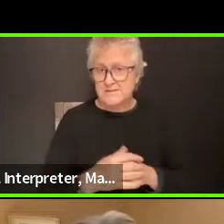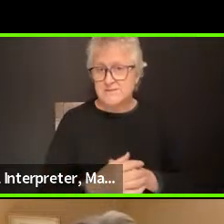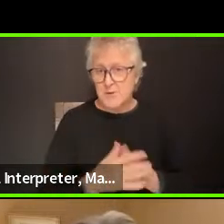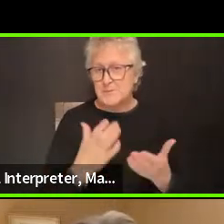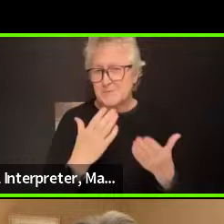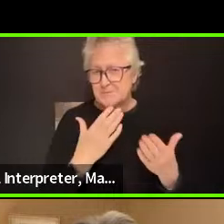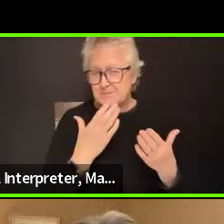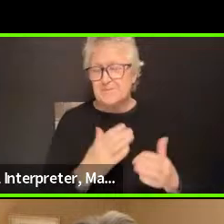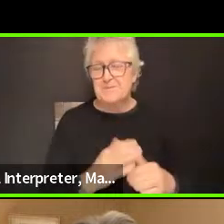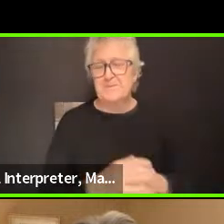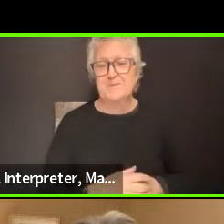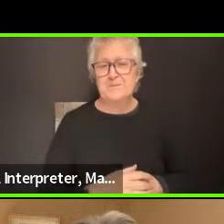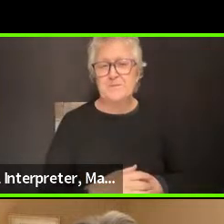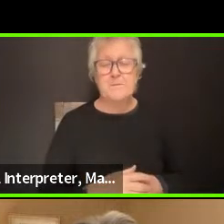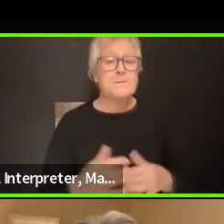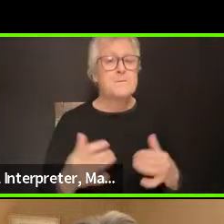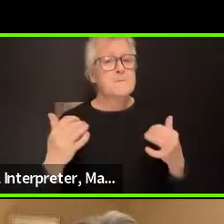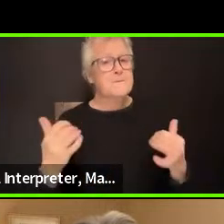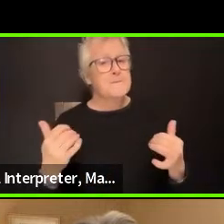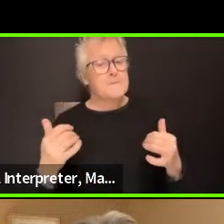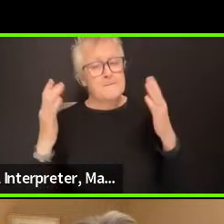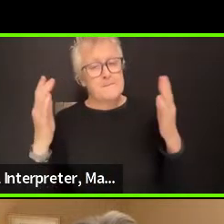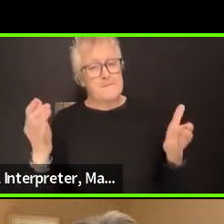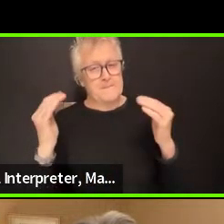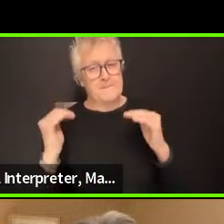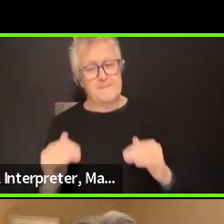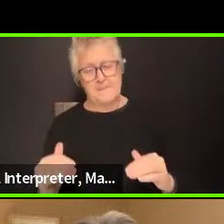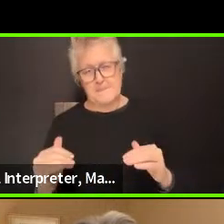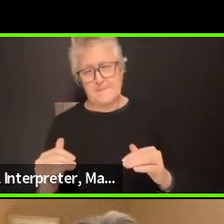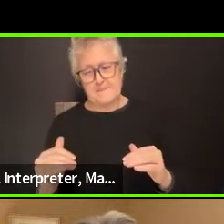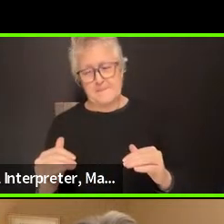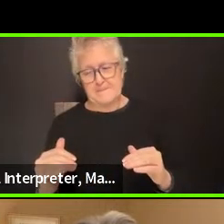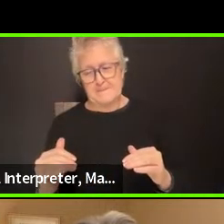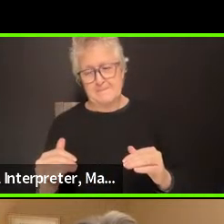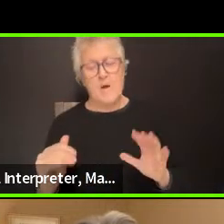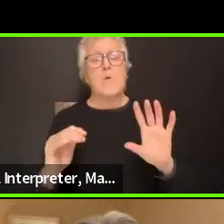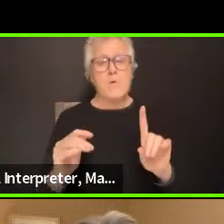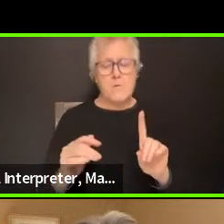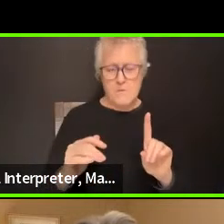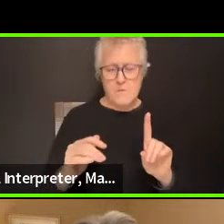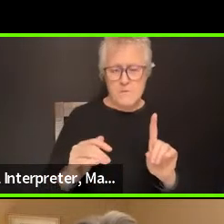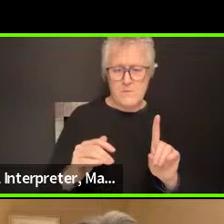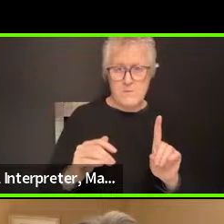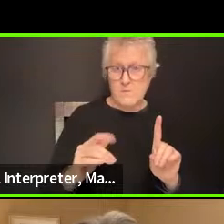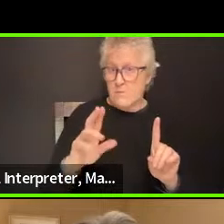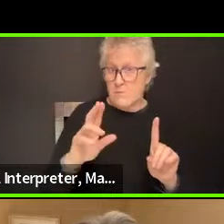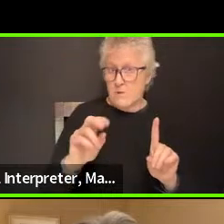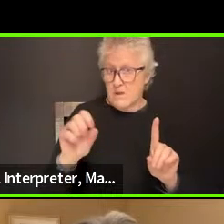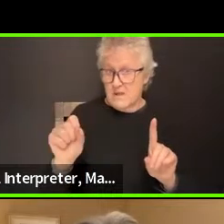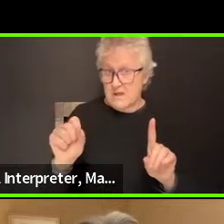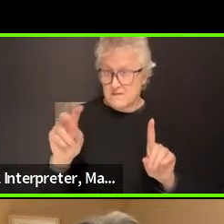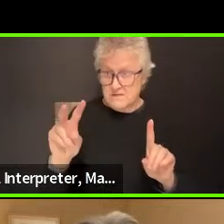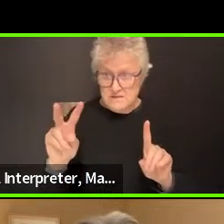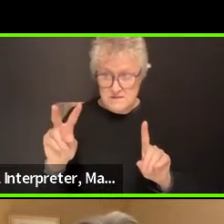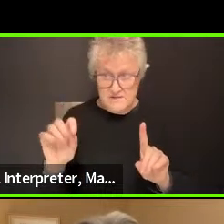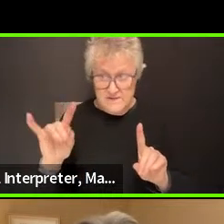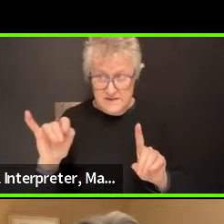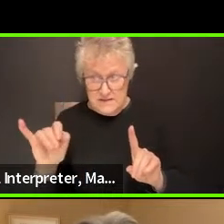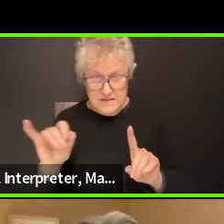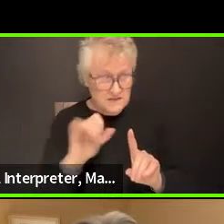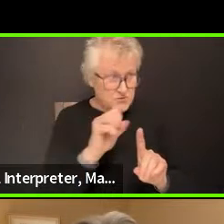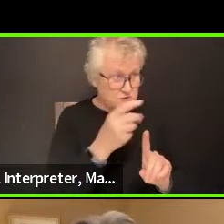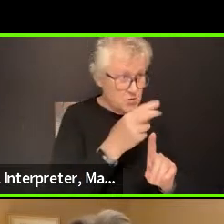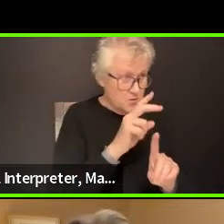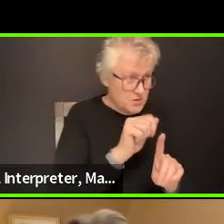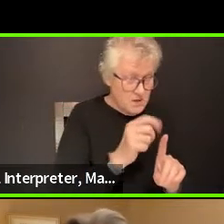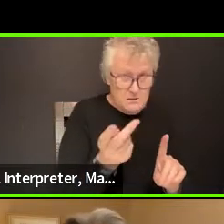So let's move on to our next, unless Vicky and Shona, do you all want to say anything before we